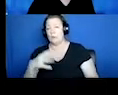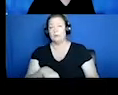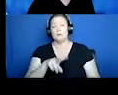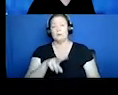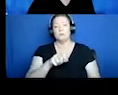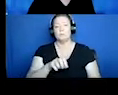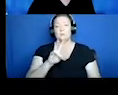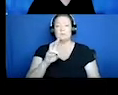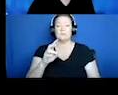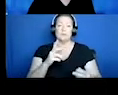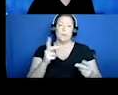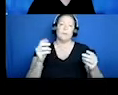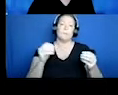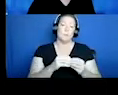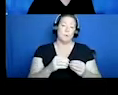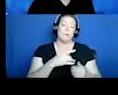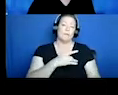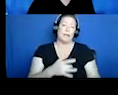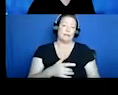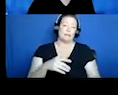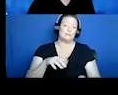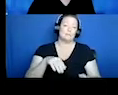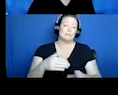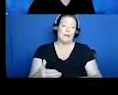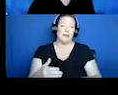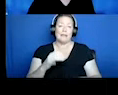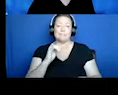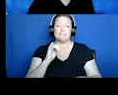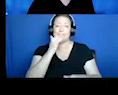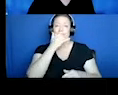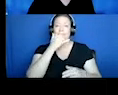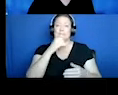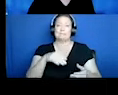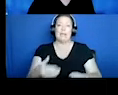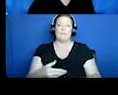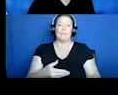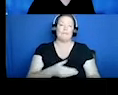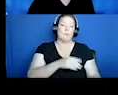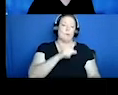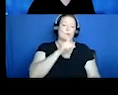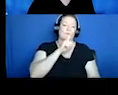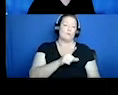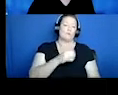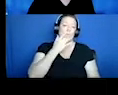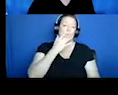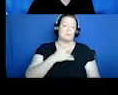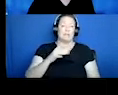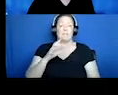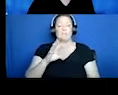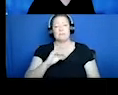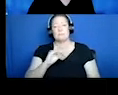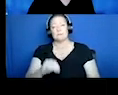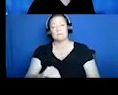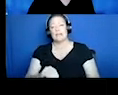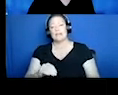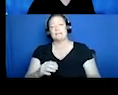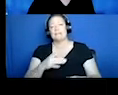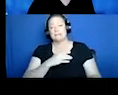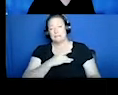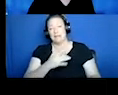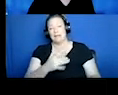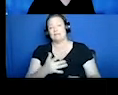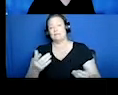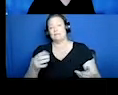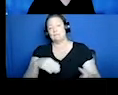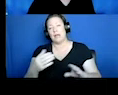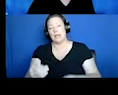than non-Hispanic white infants to die from accidental deaths before their first birthday, and 50% more likely to die from complications related to low